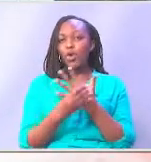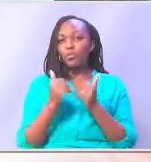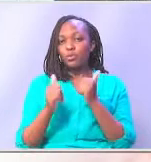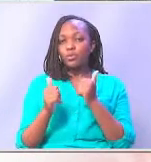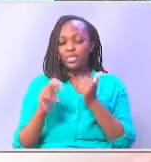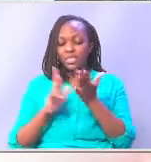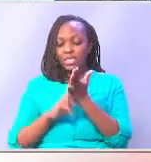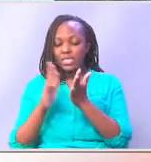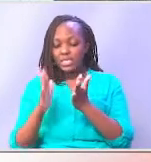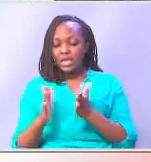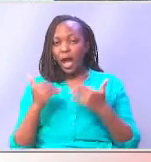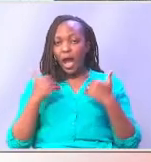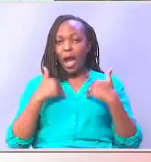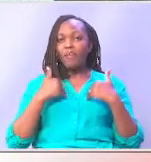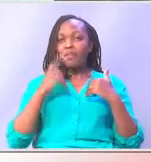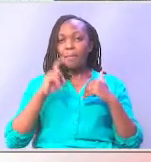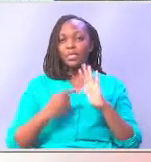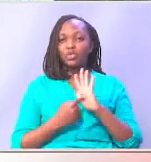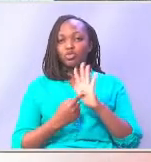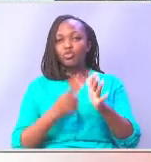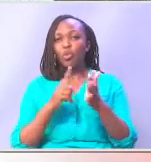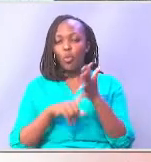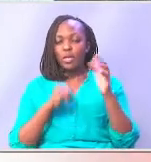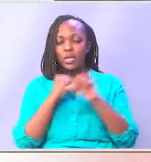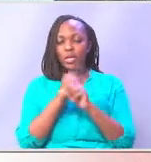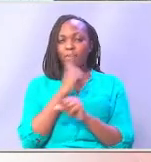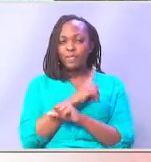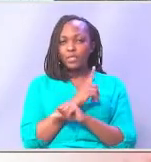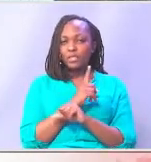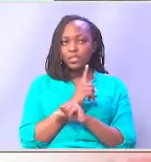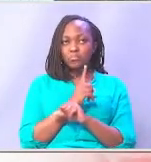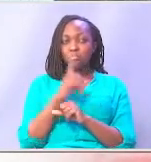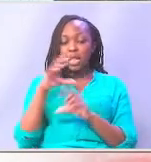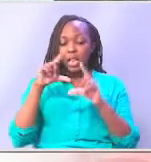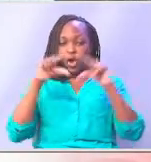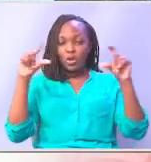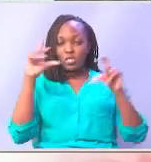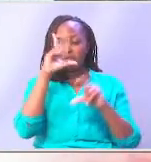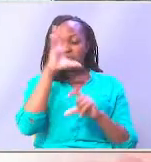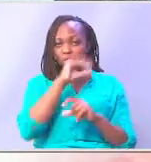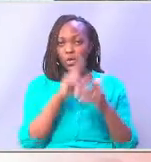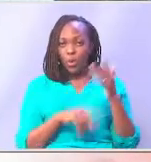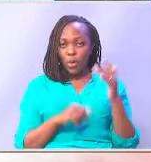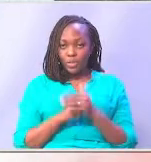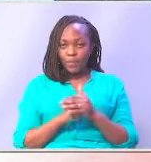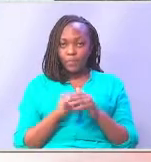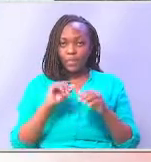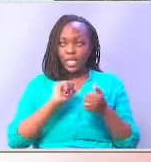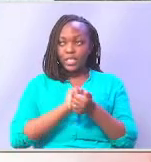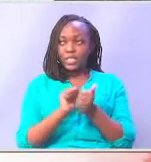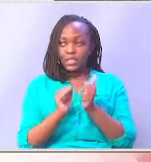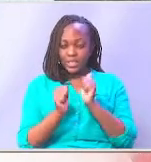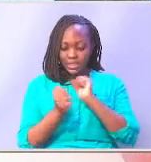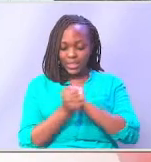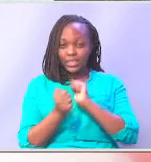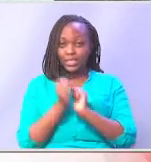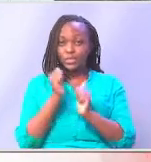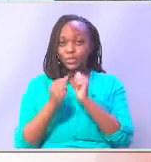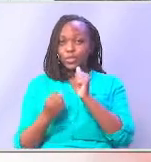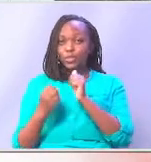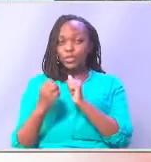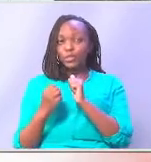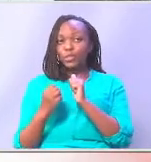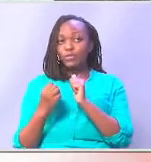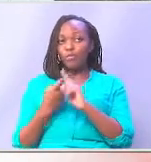done. What is missing in this clause is the fact that these changes, who originates or who